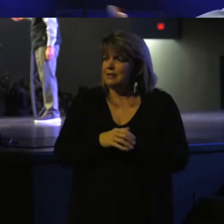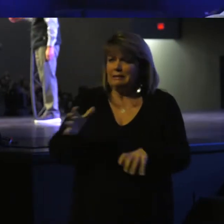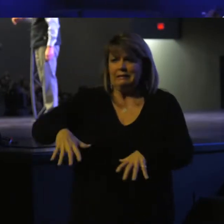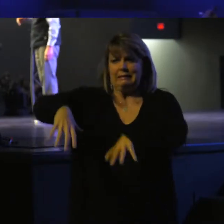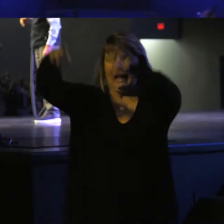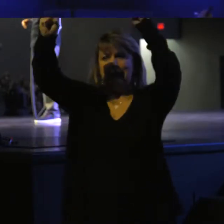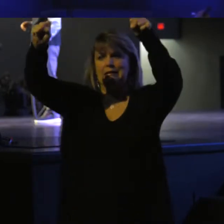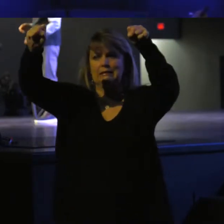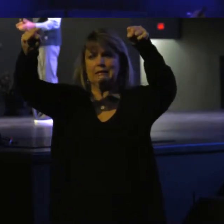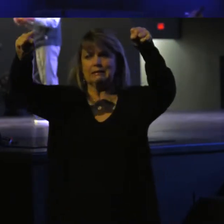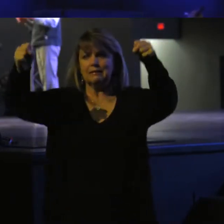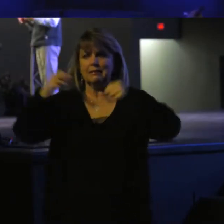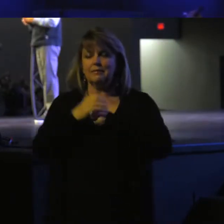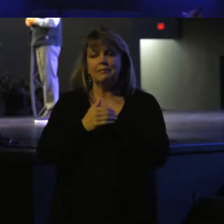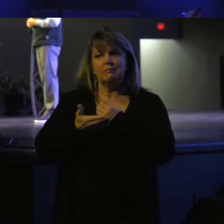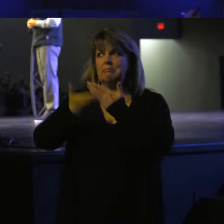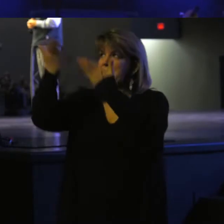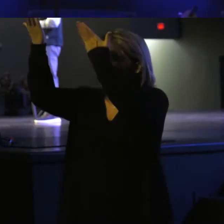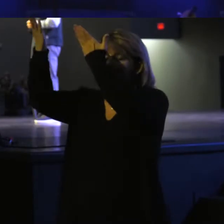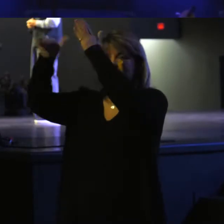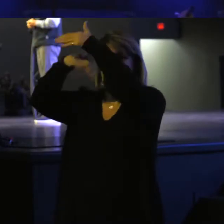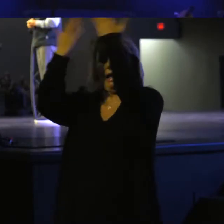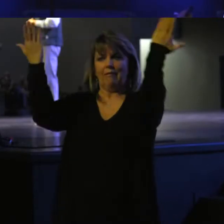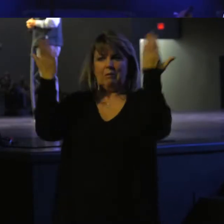baptistry into heaven?